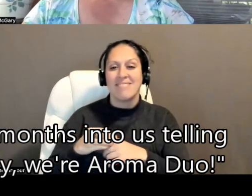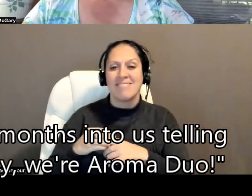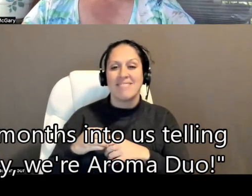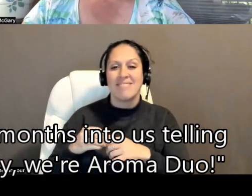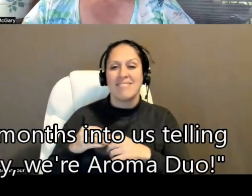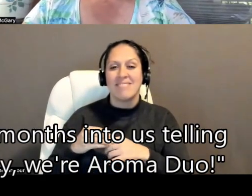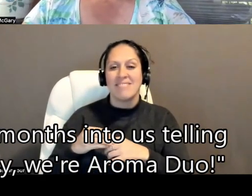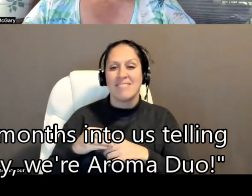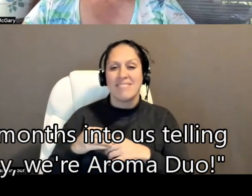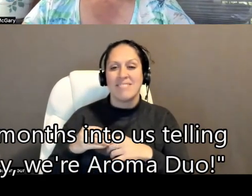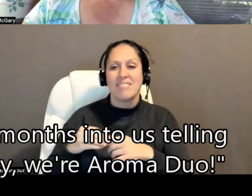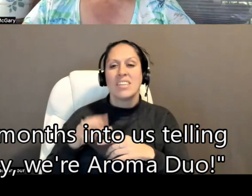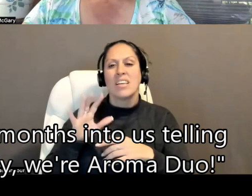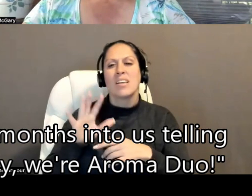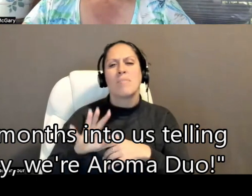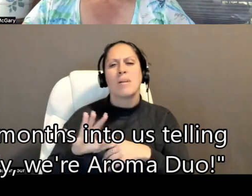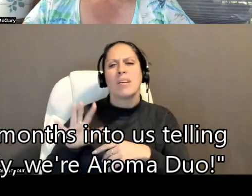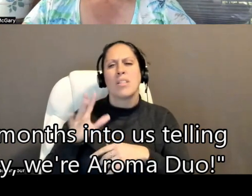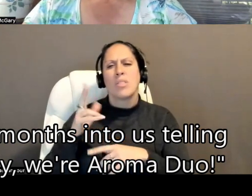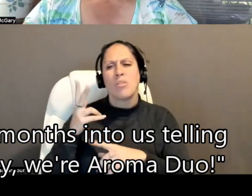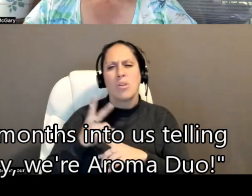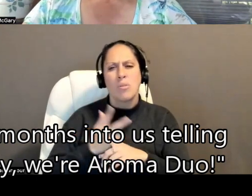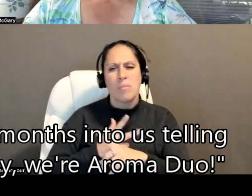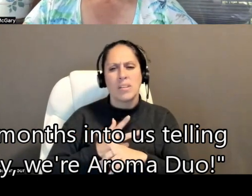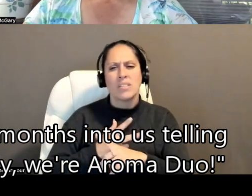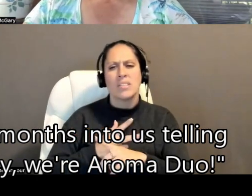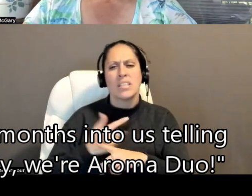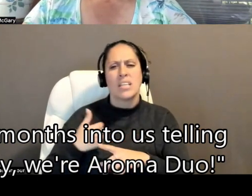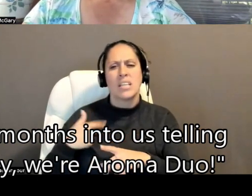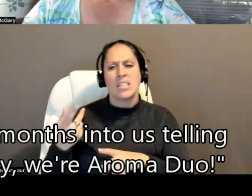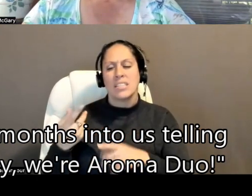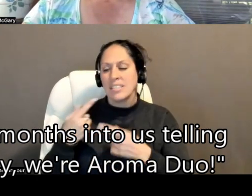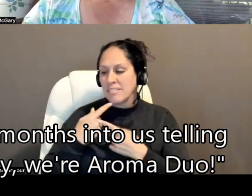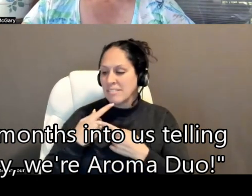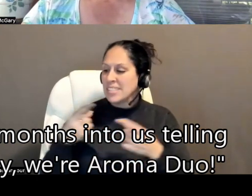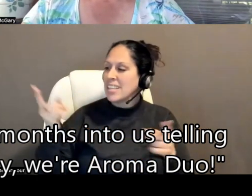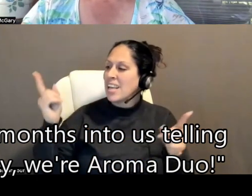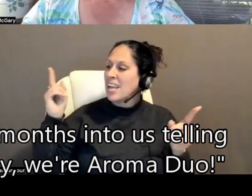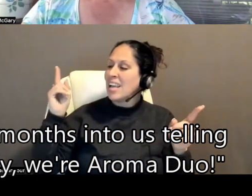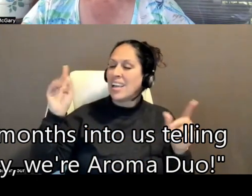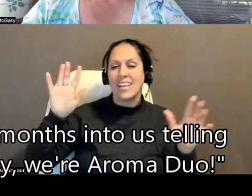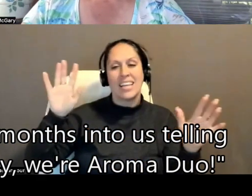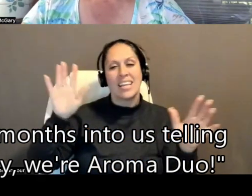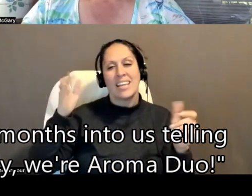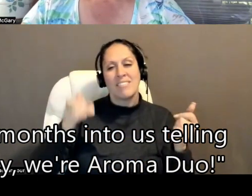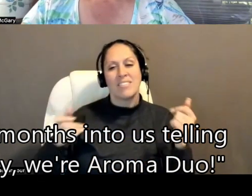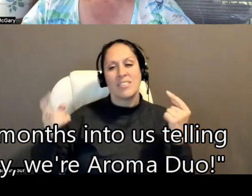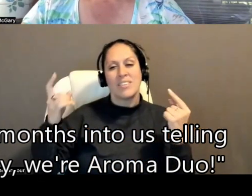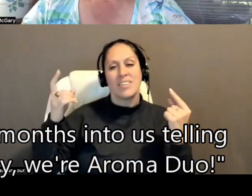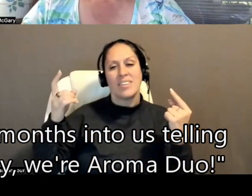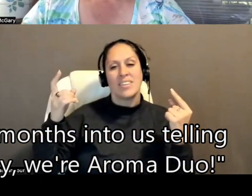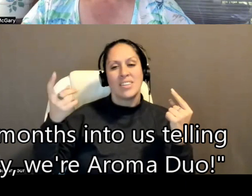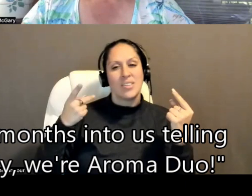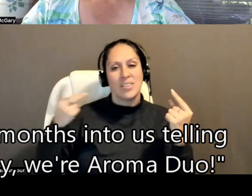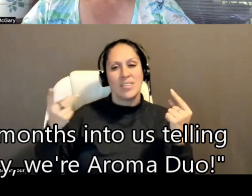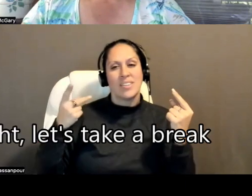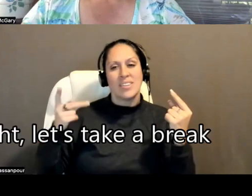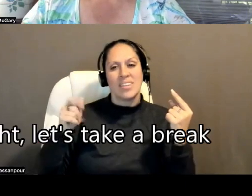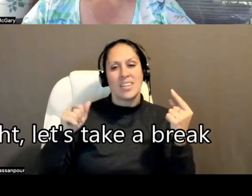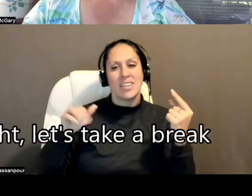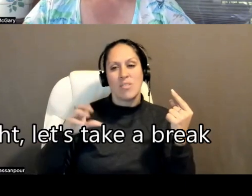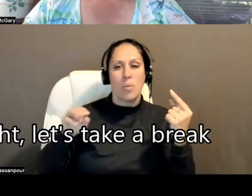So about 3 months into us telling the world, hey, everybody, we're Aroma